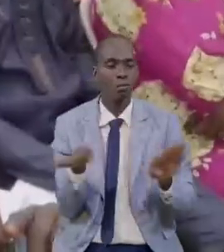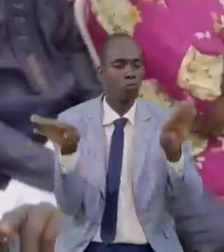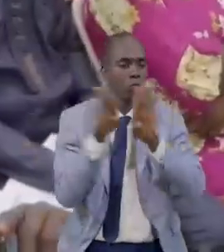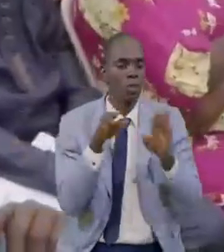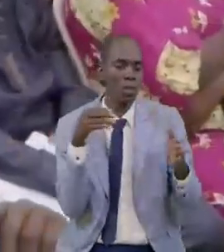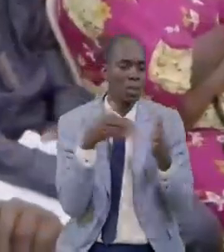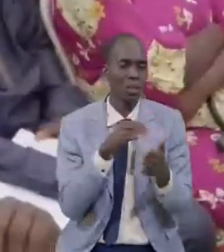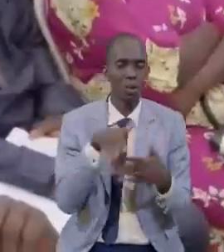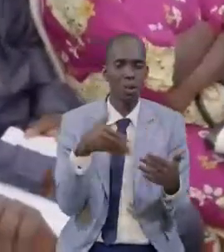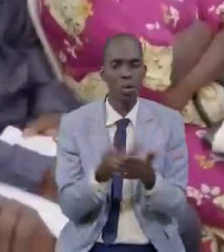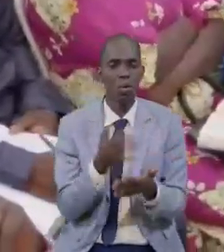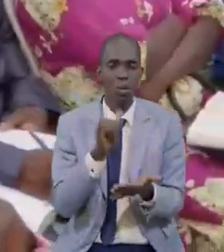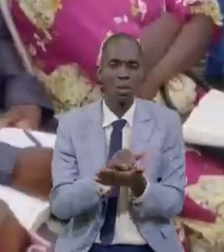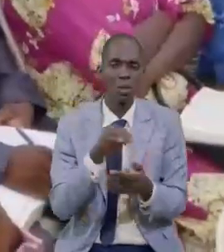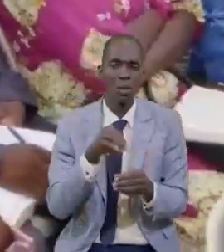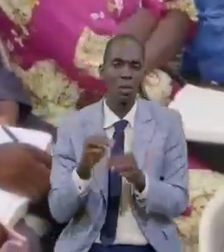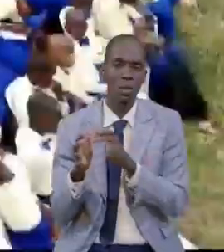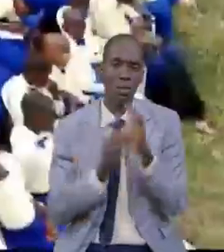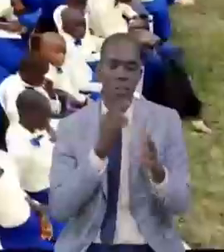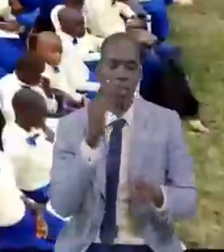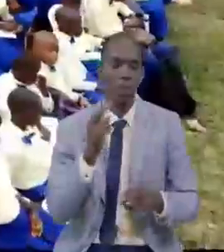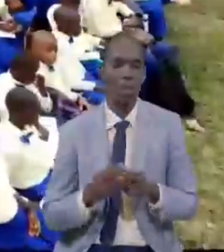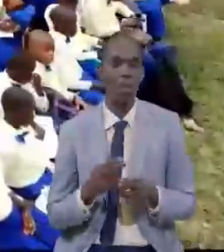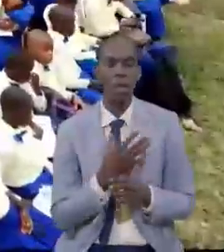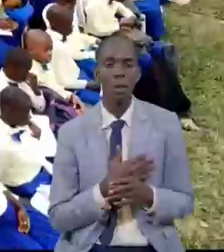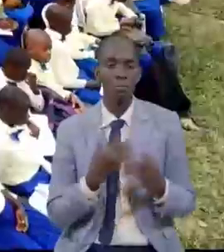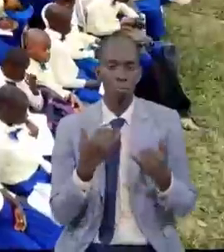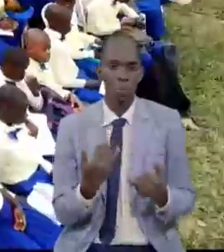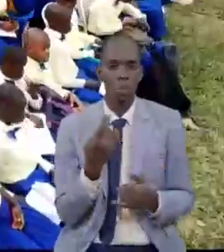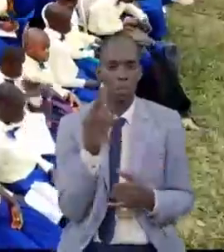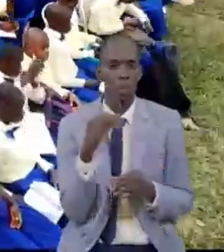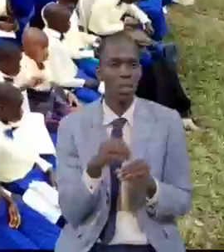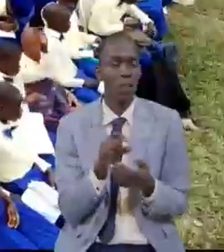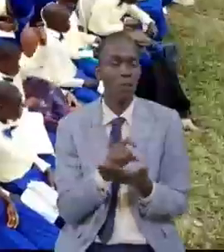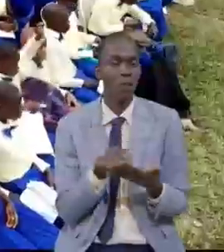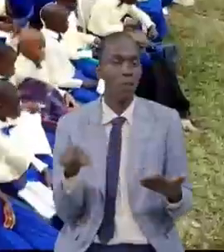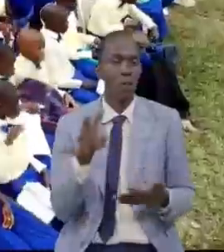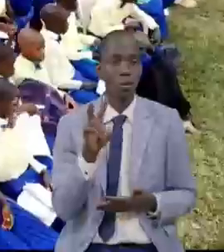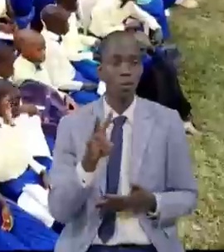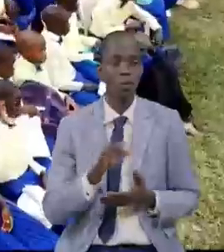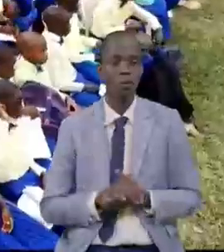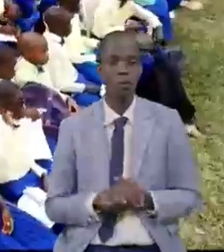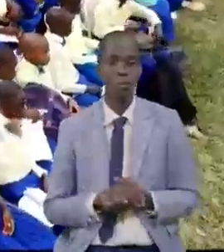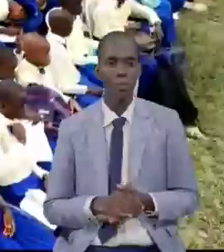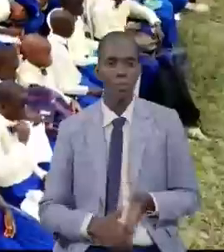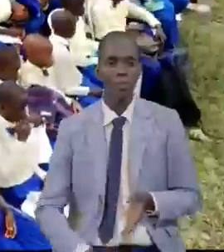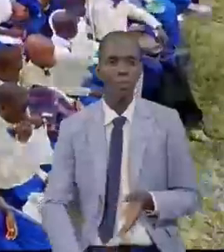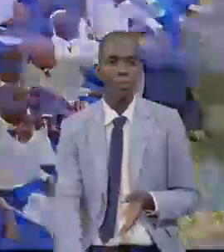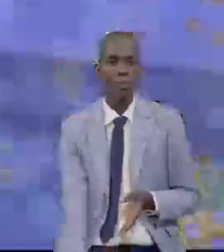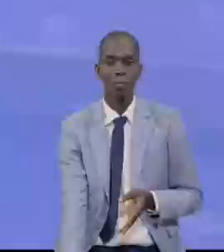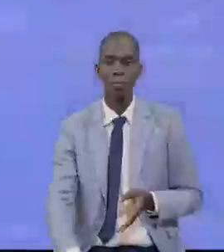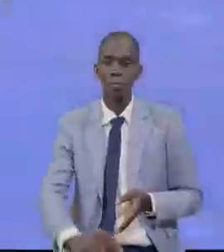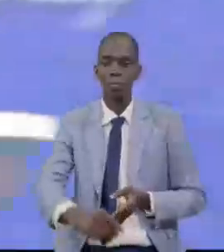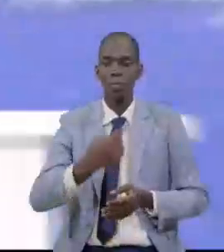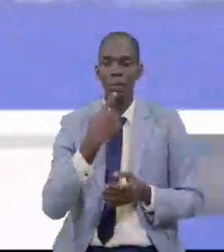Jesus' name. And then look at verse 2. In verse 2 it says, shake yourself